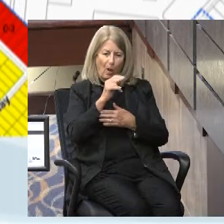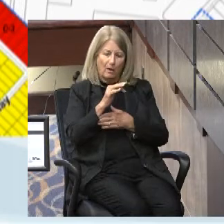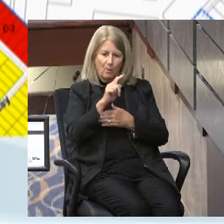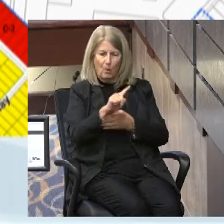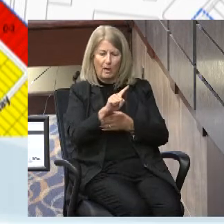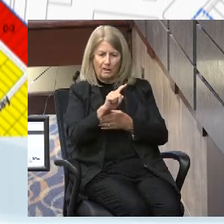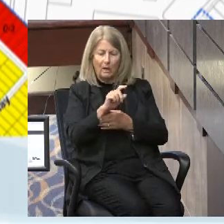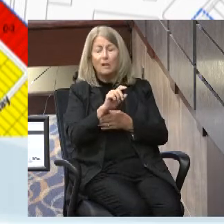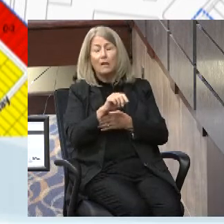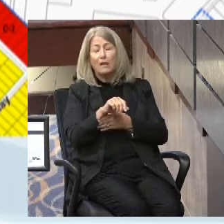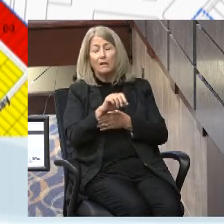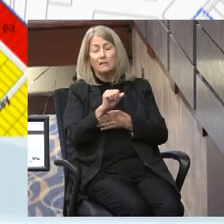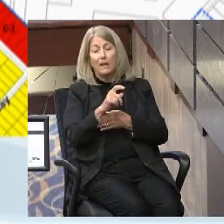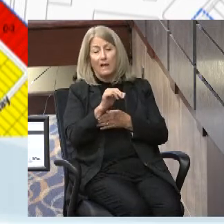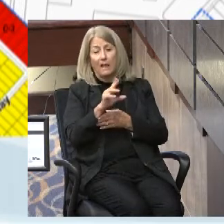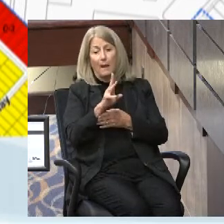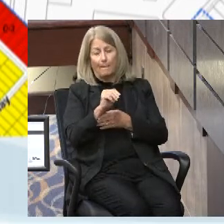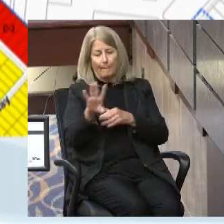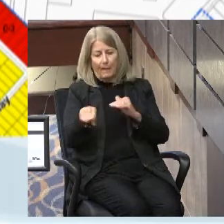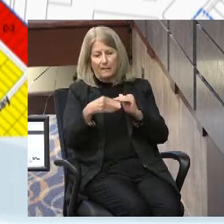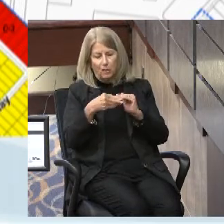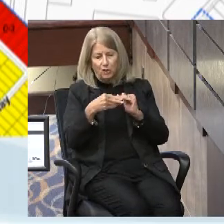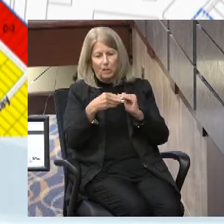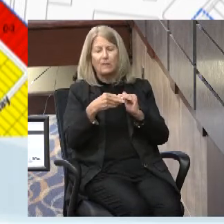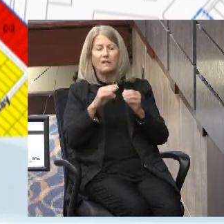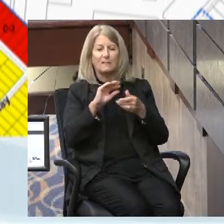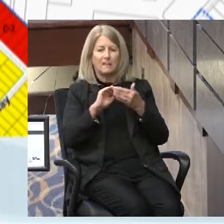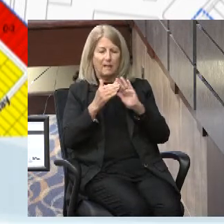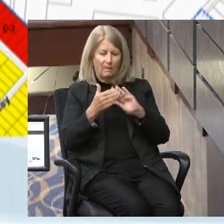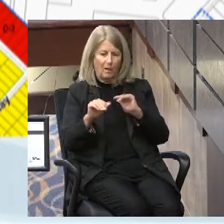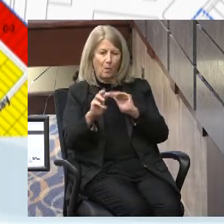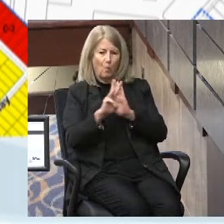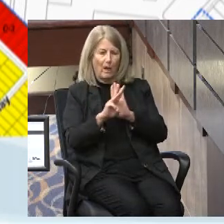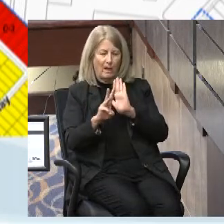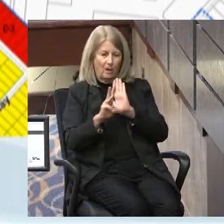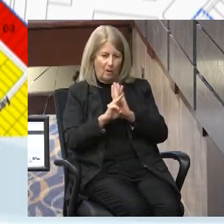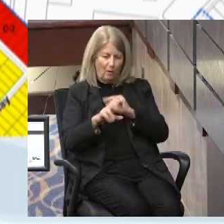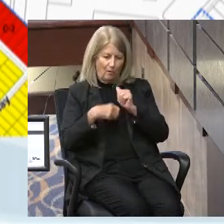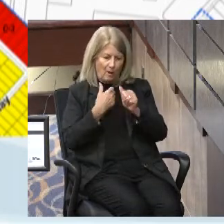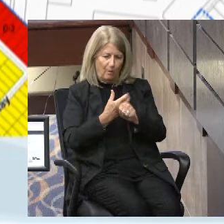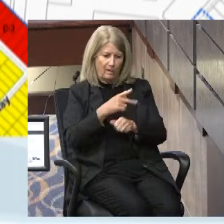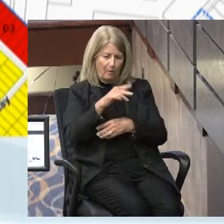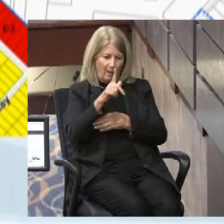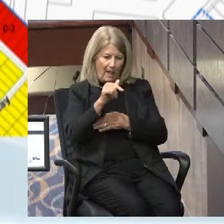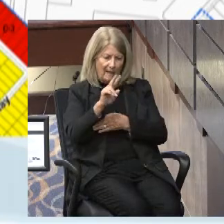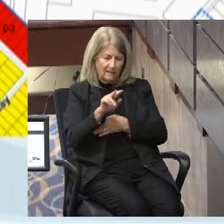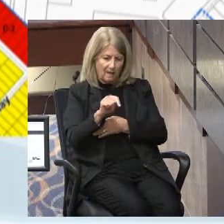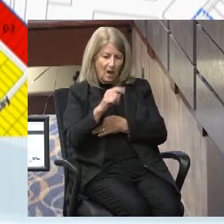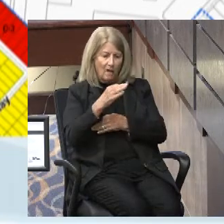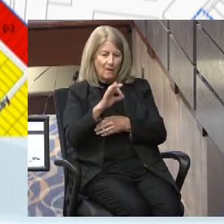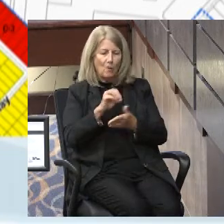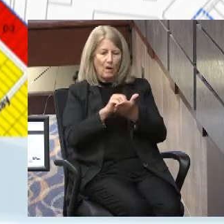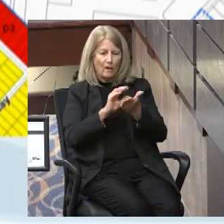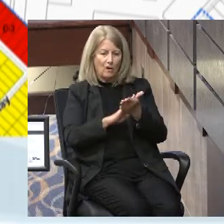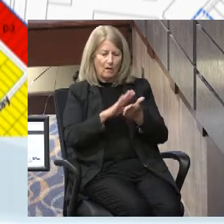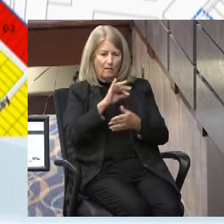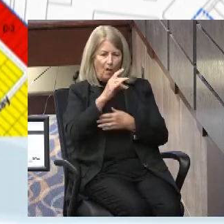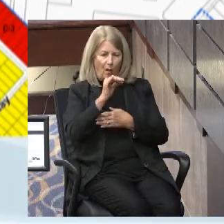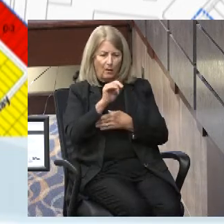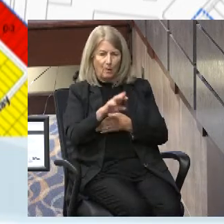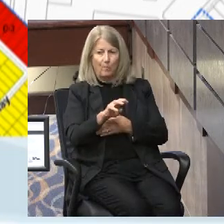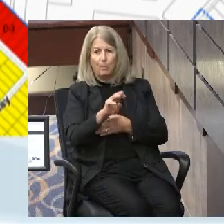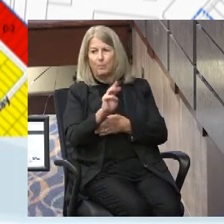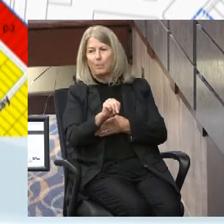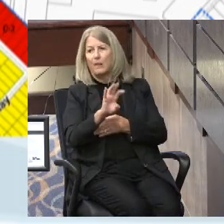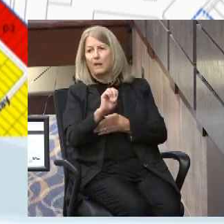Addition. In addition, within the City of Waco, McLennan County, Texas, according to the plat of record in volume 1695, page